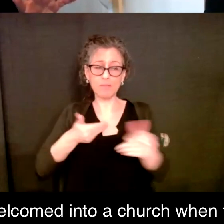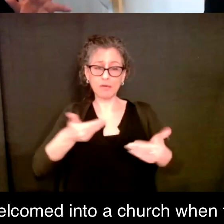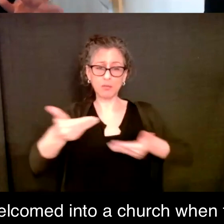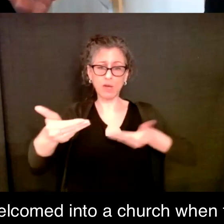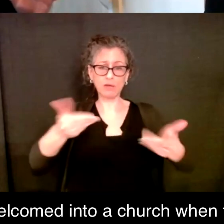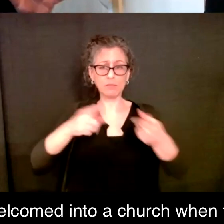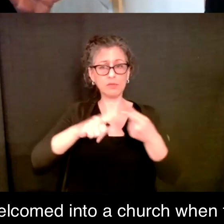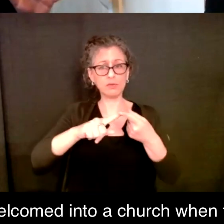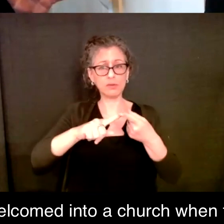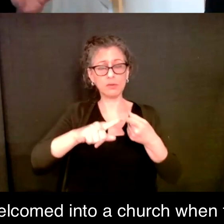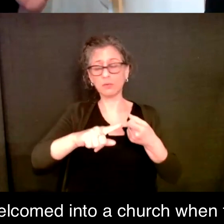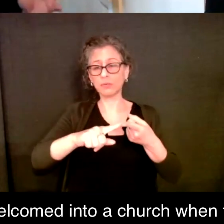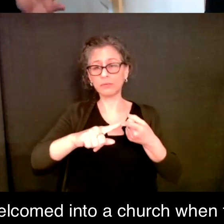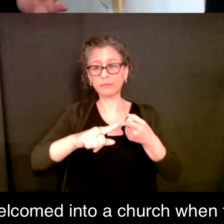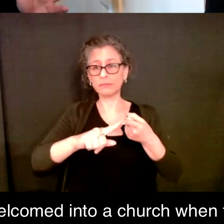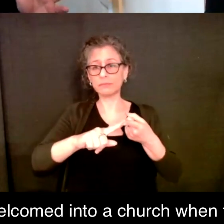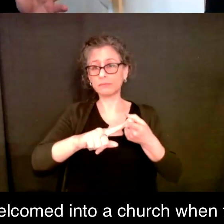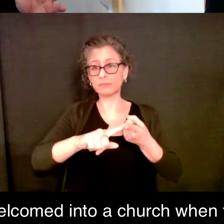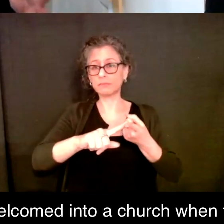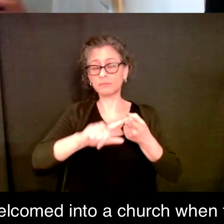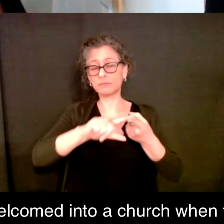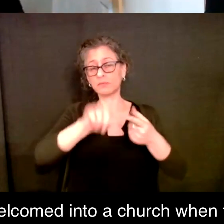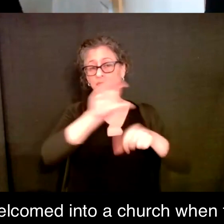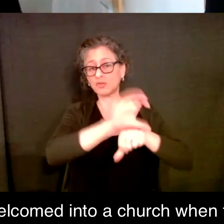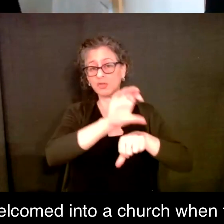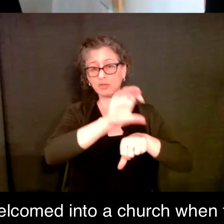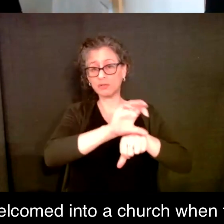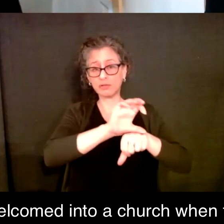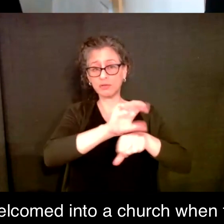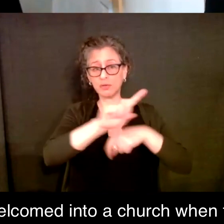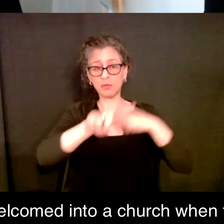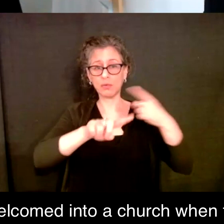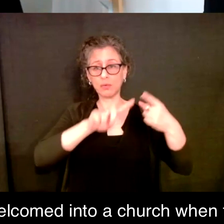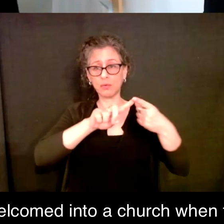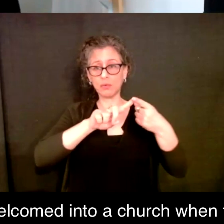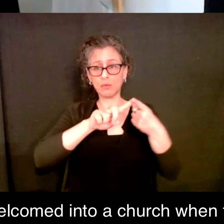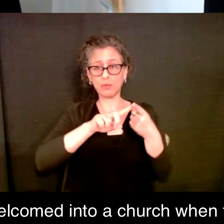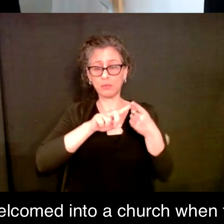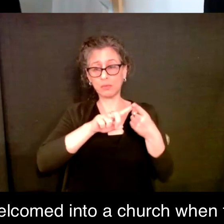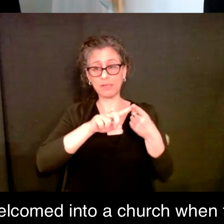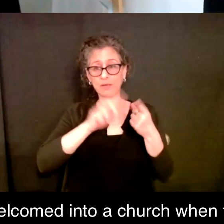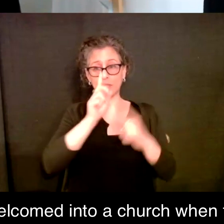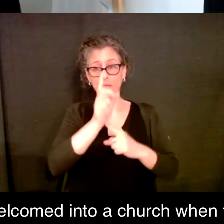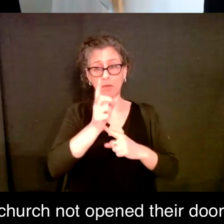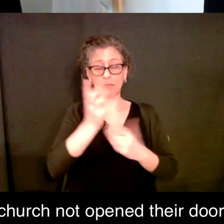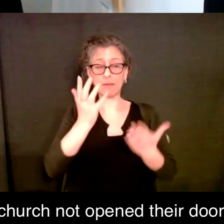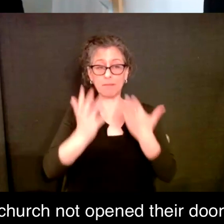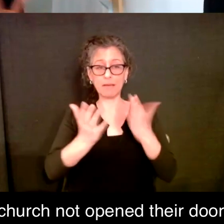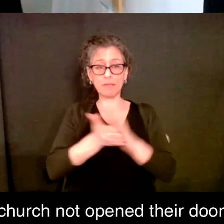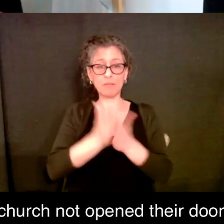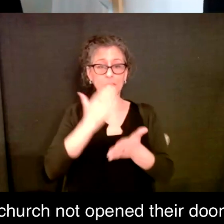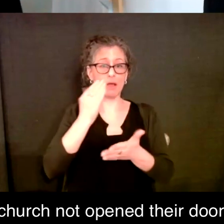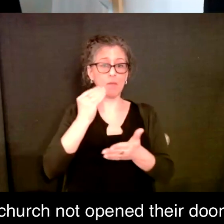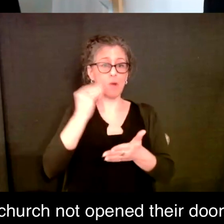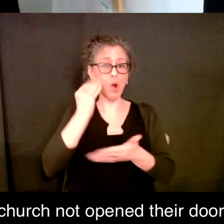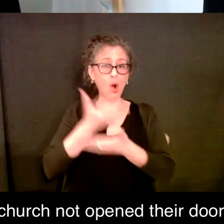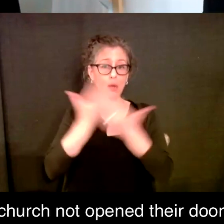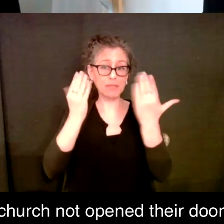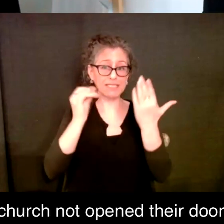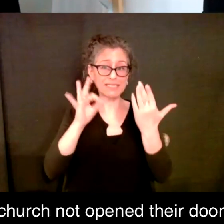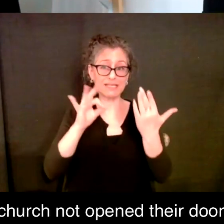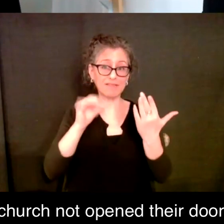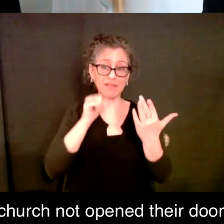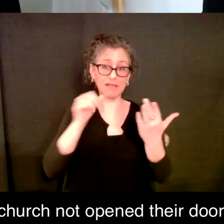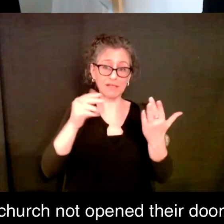into a church when there was a point in my life where I would have been homeless, had that church not opened their doors for